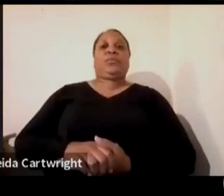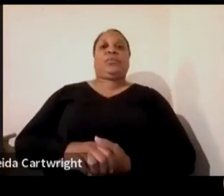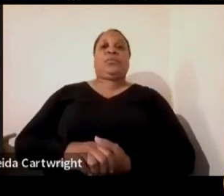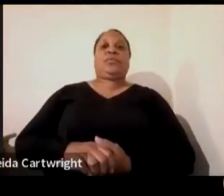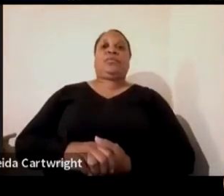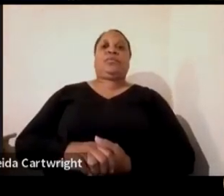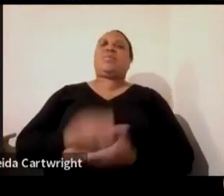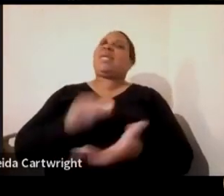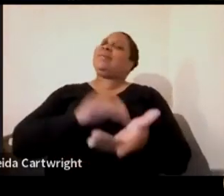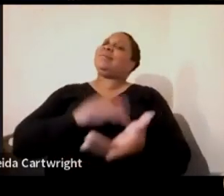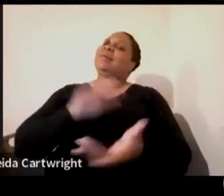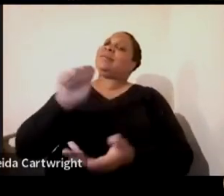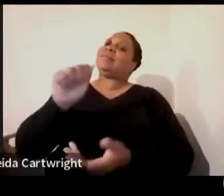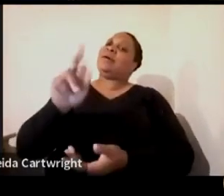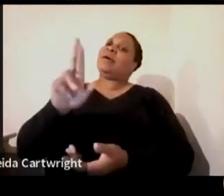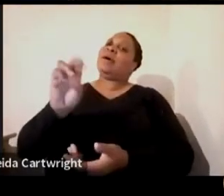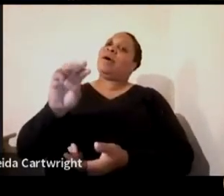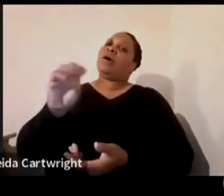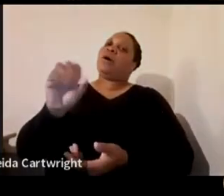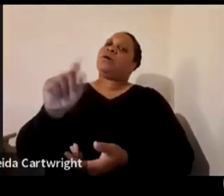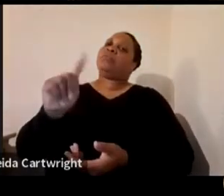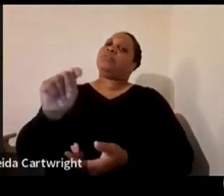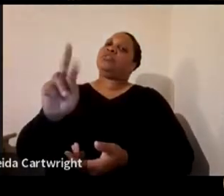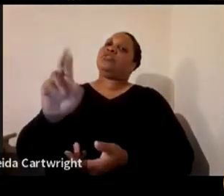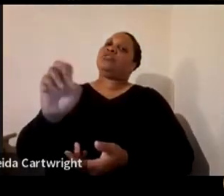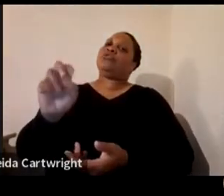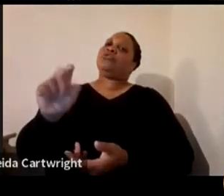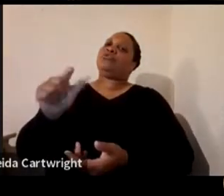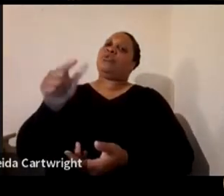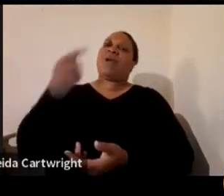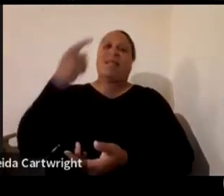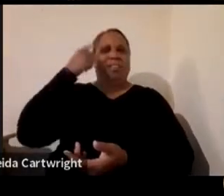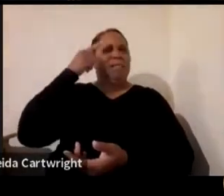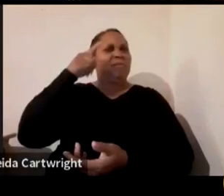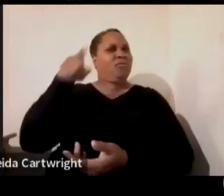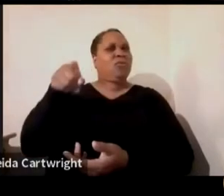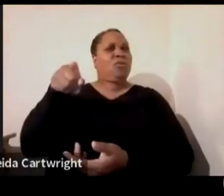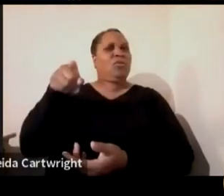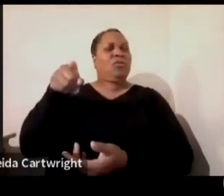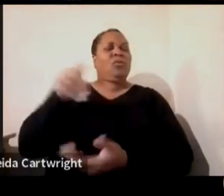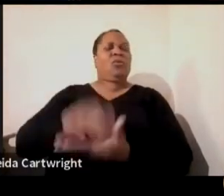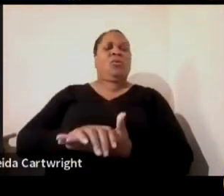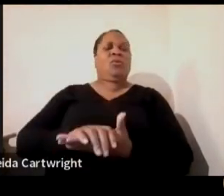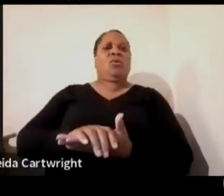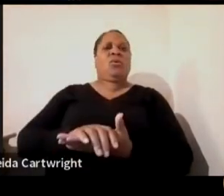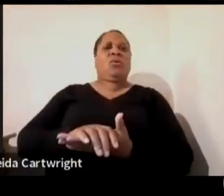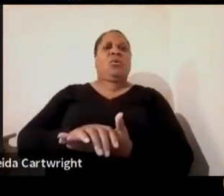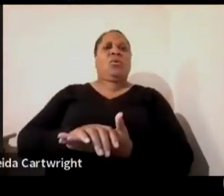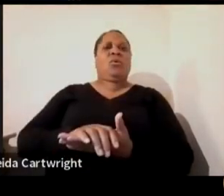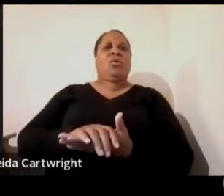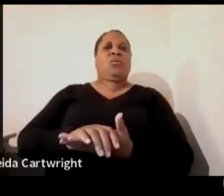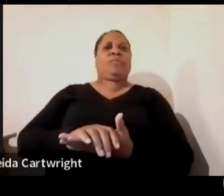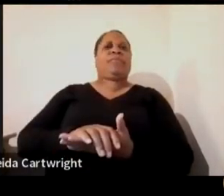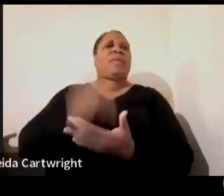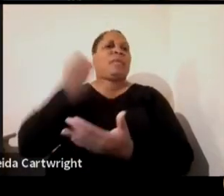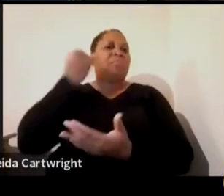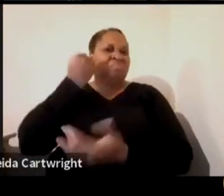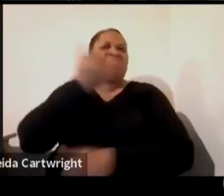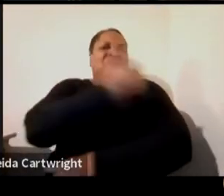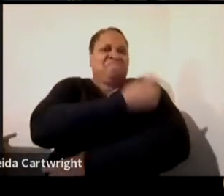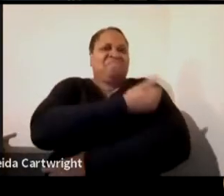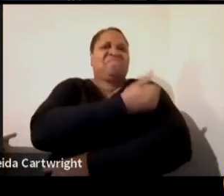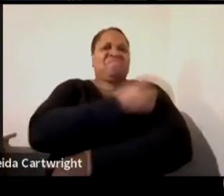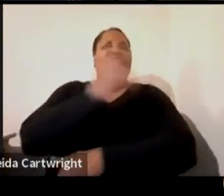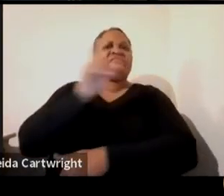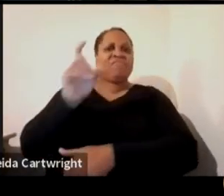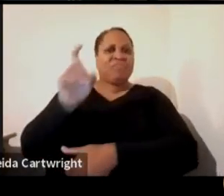Dr. Armstrong, I think this question is for you. Will those with the vaccine have to follow